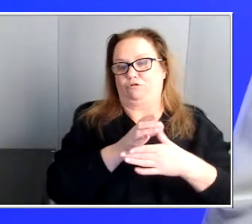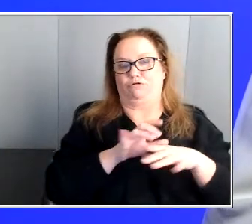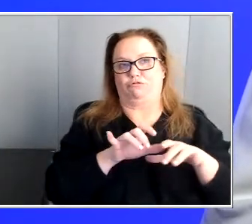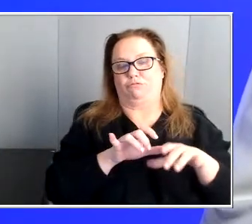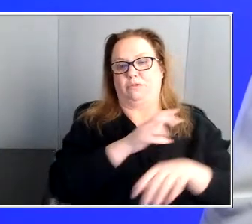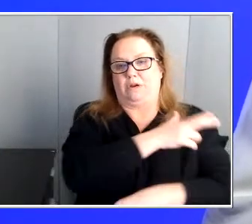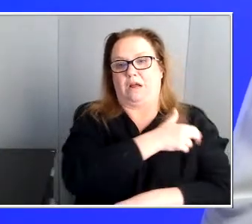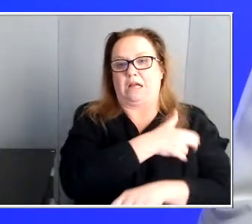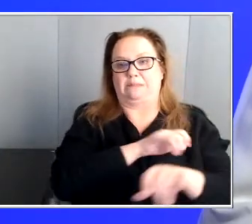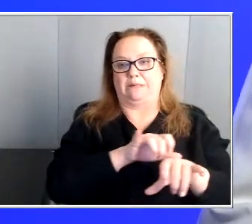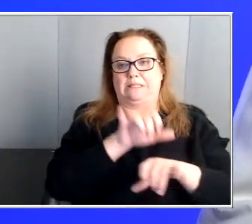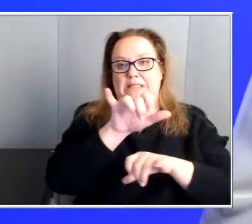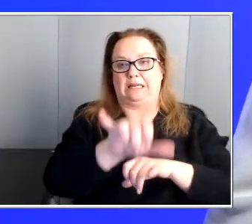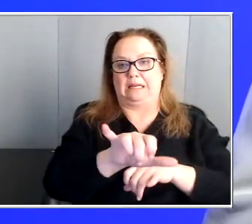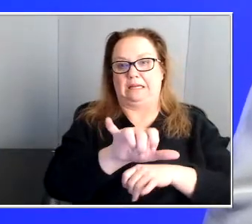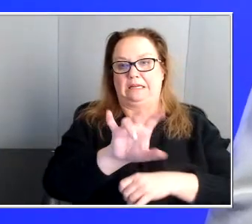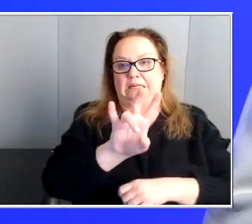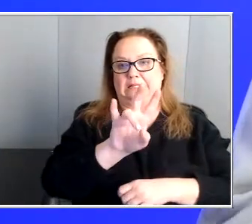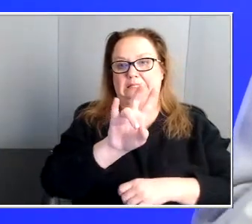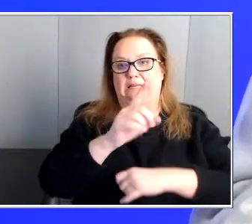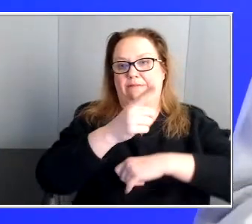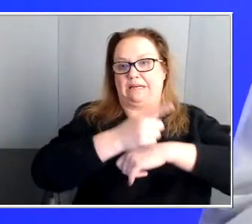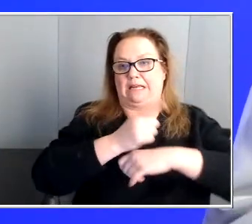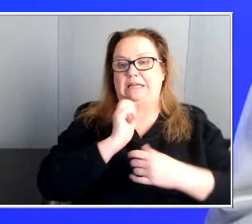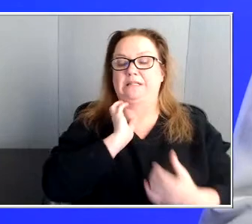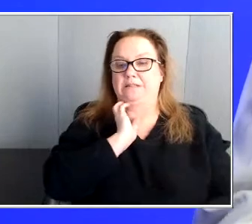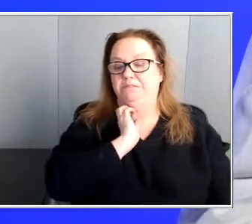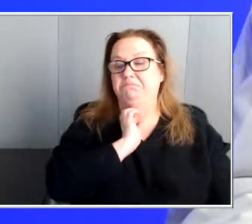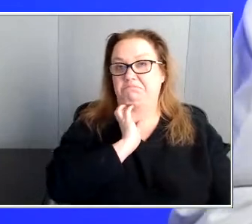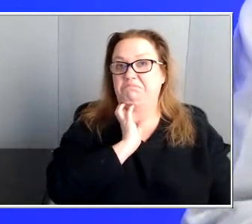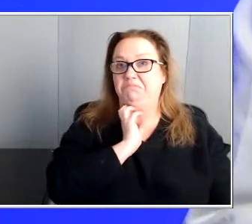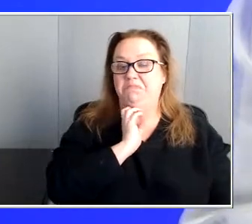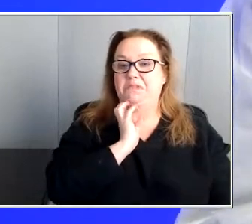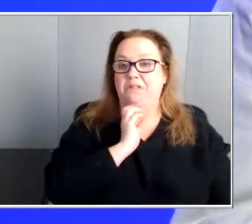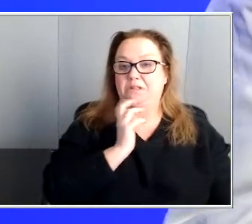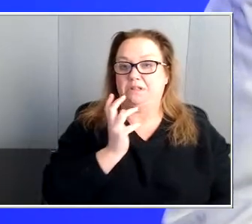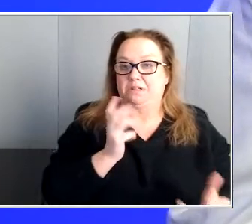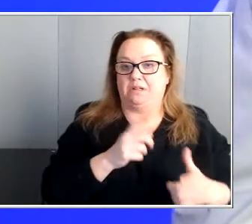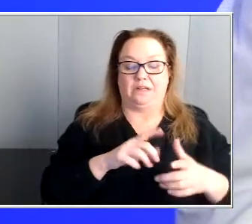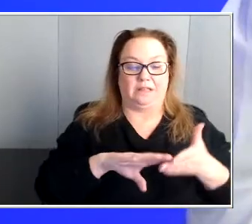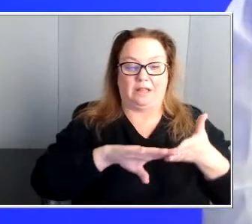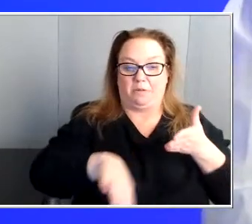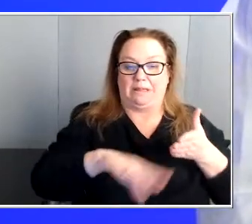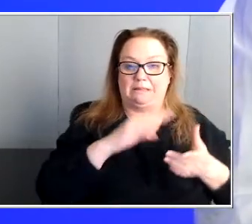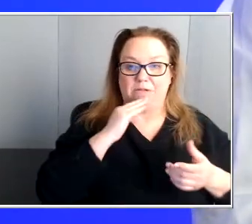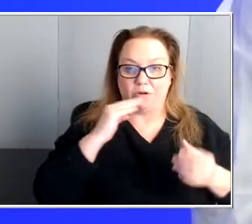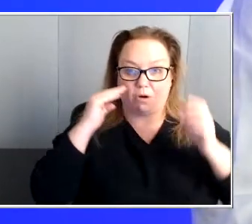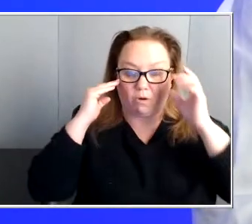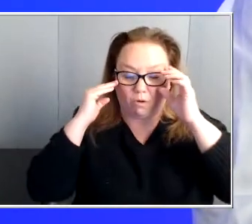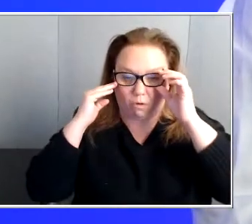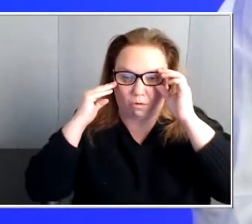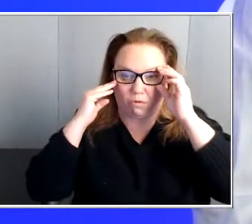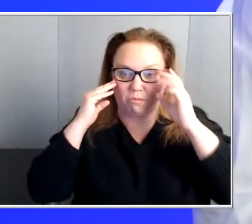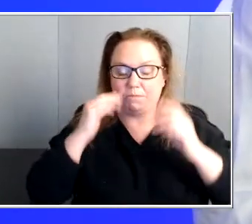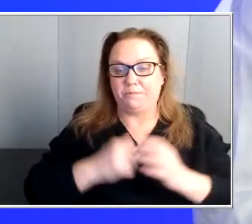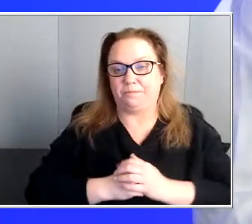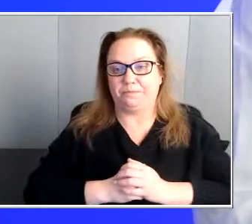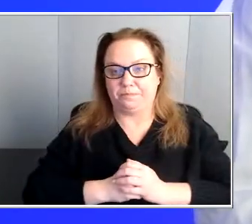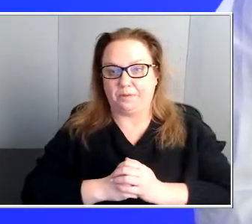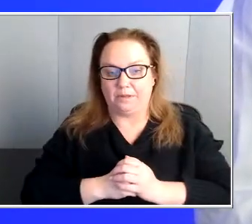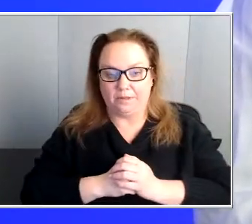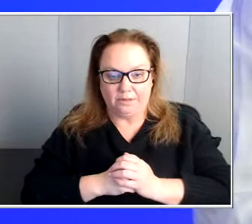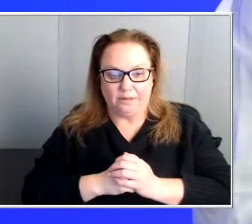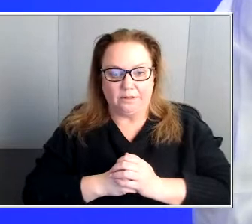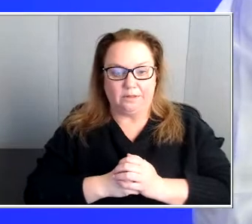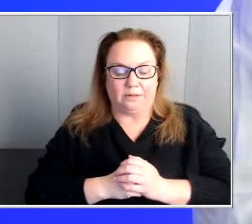to 7 days. I would say 7 days, just to stretch it, and they go home. And as our patient, as you said, they are able